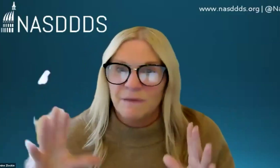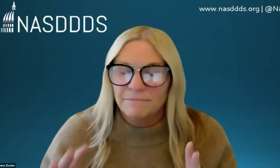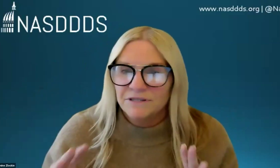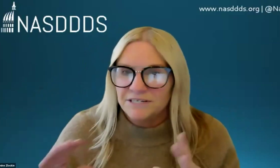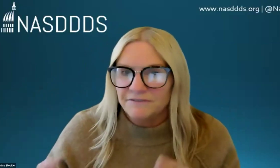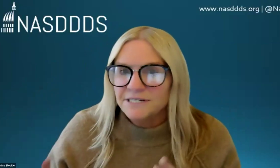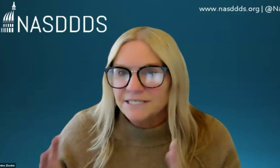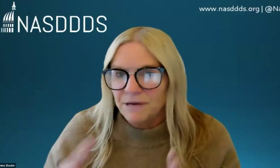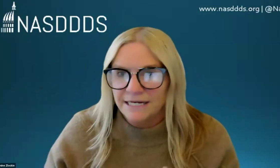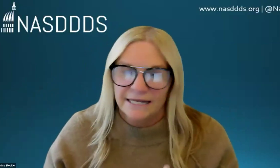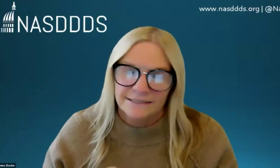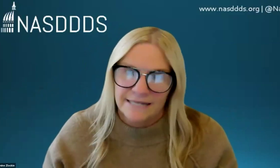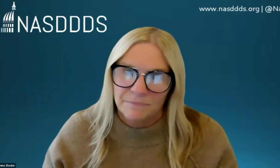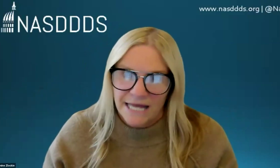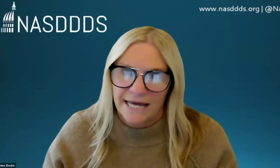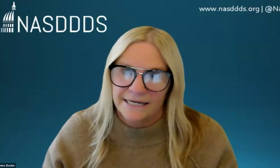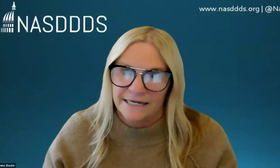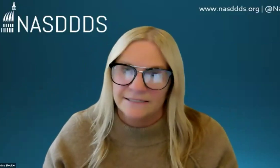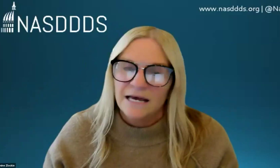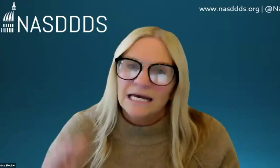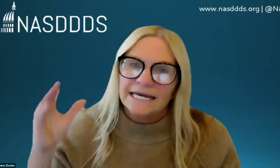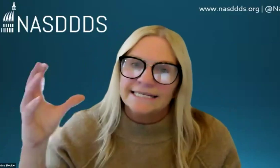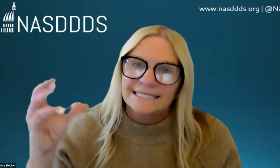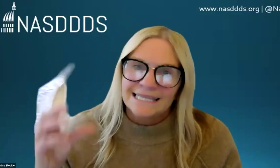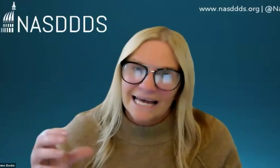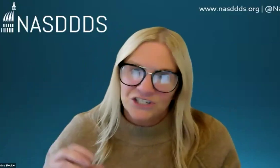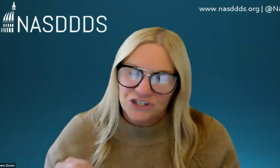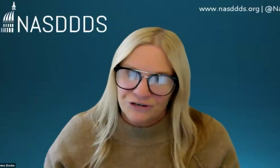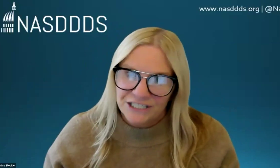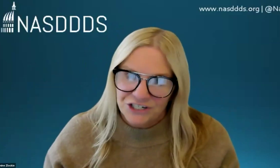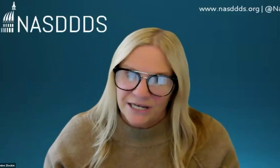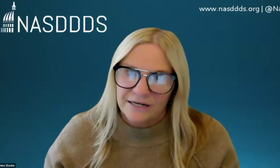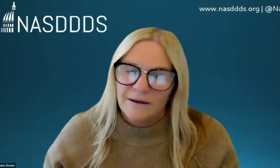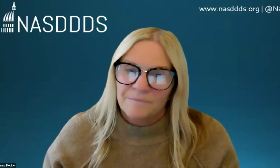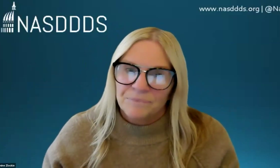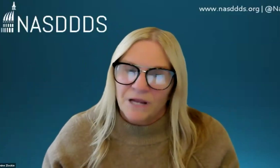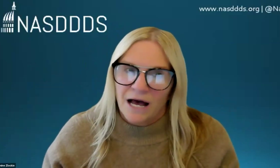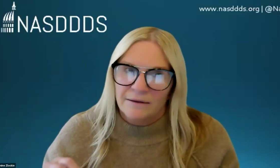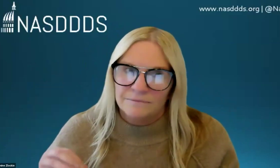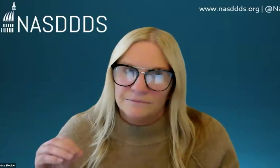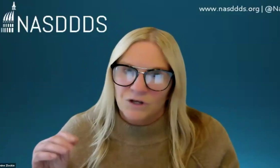Okay, and remember the difference in Medicaid state plan is it's less stringent